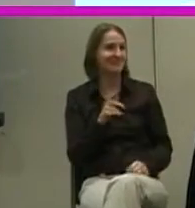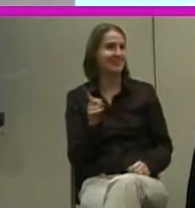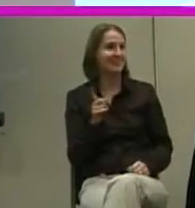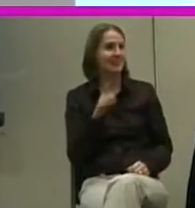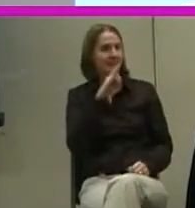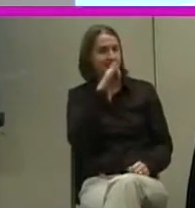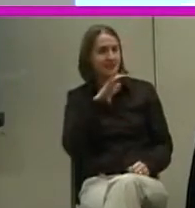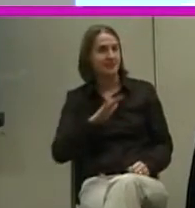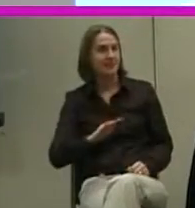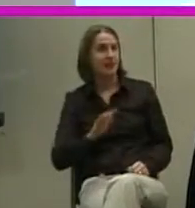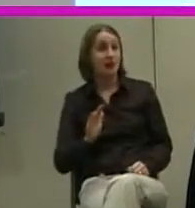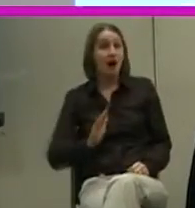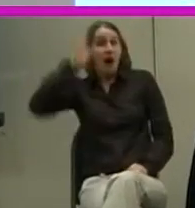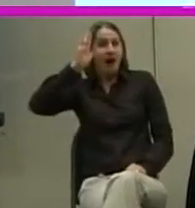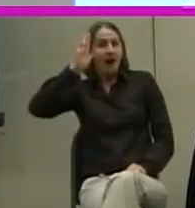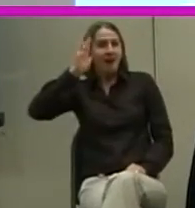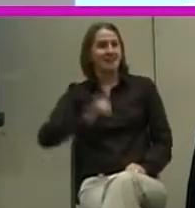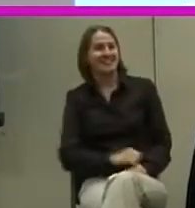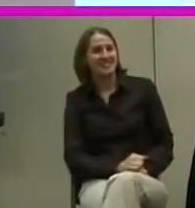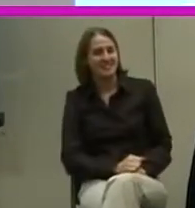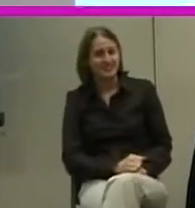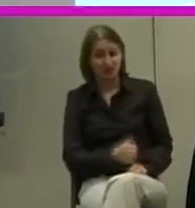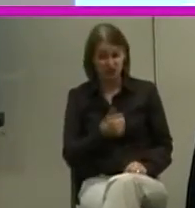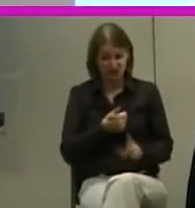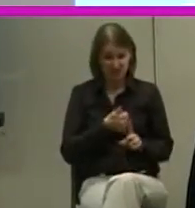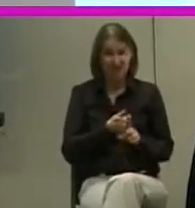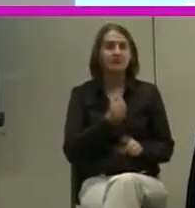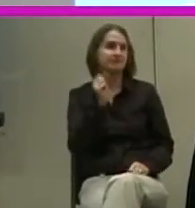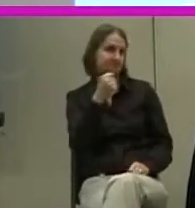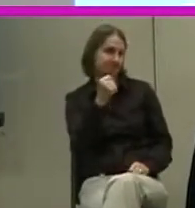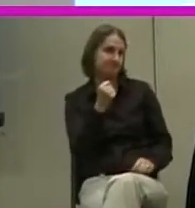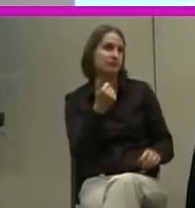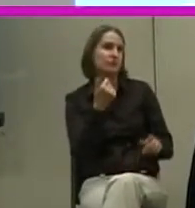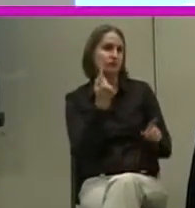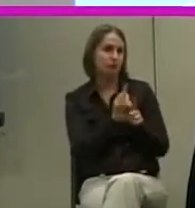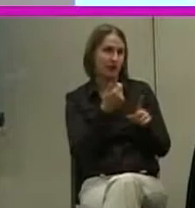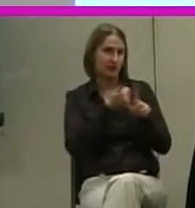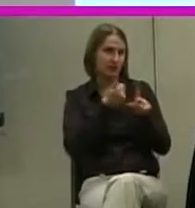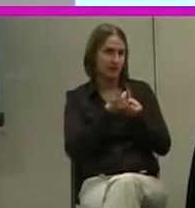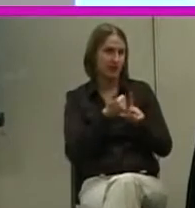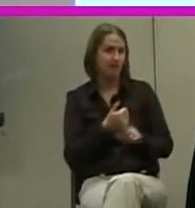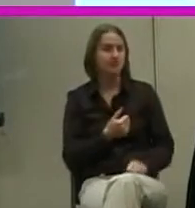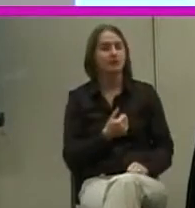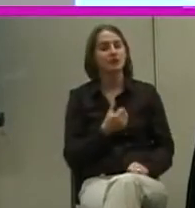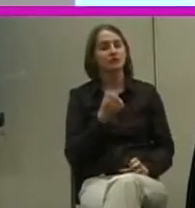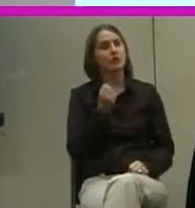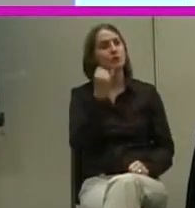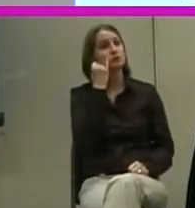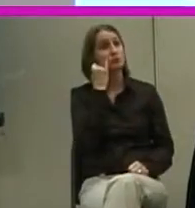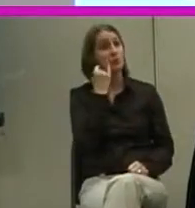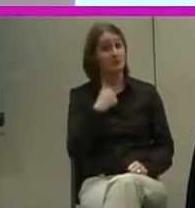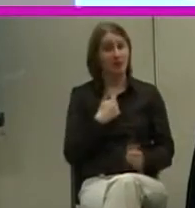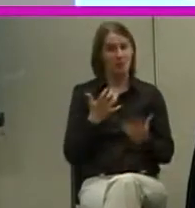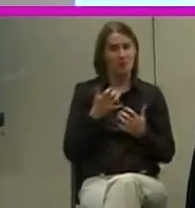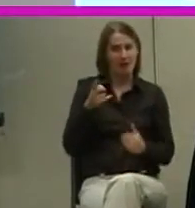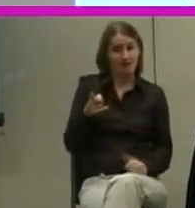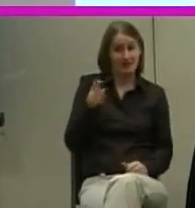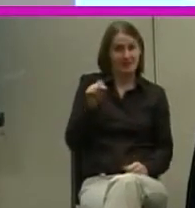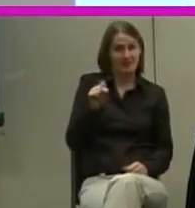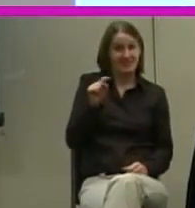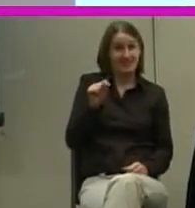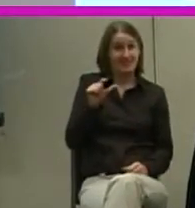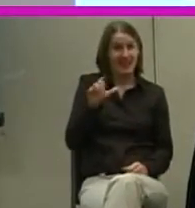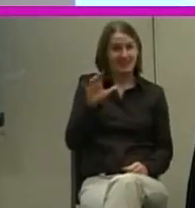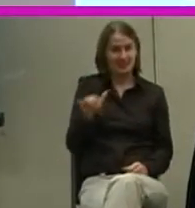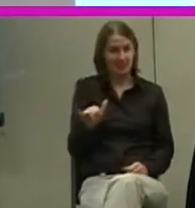What do you think, Dre? Who gets in trouble? Yourself. So let's say that I want to get Stacy in trouble. So